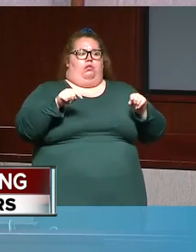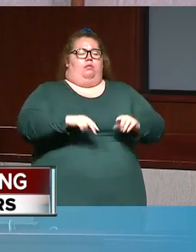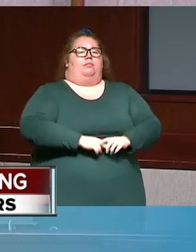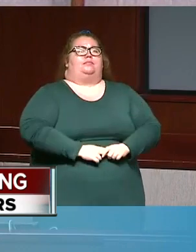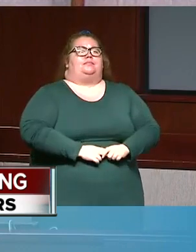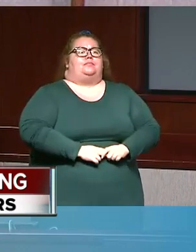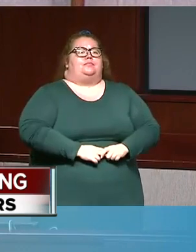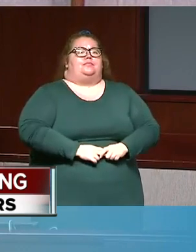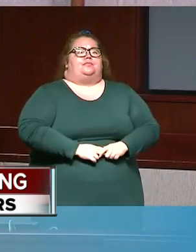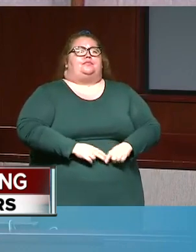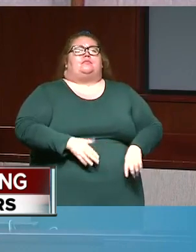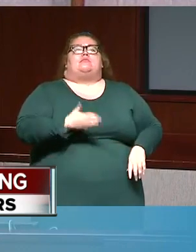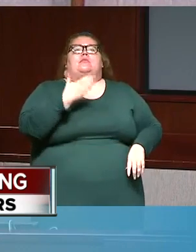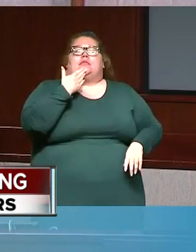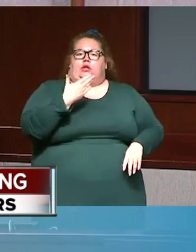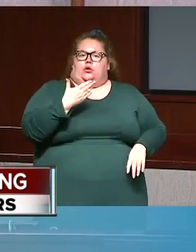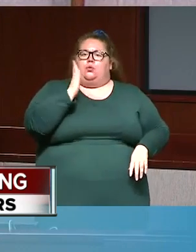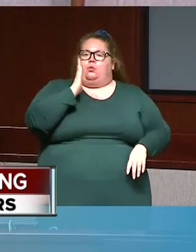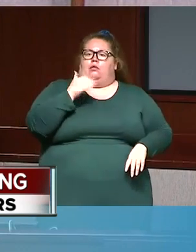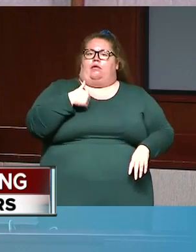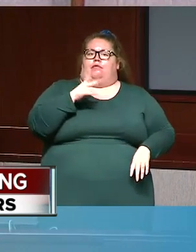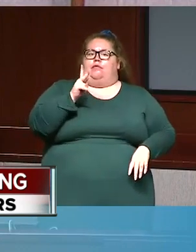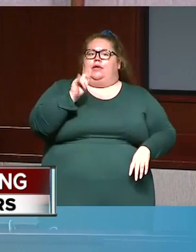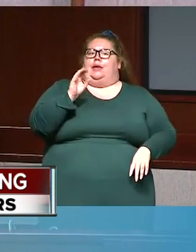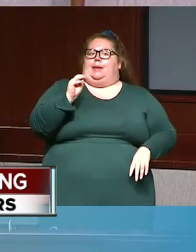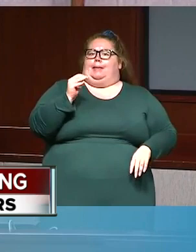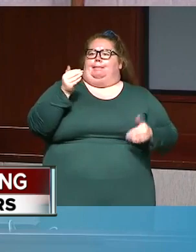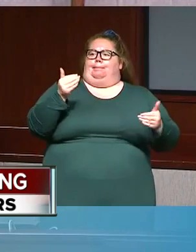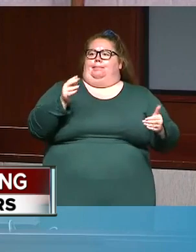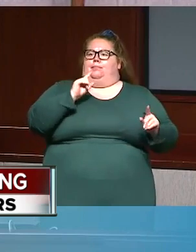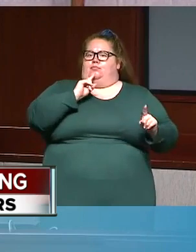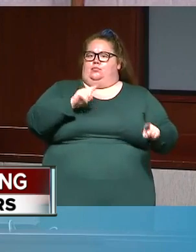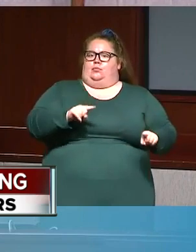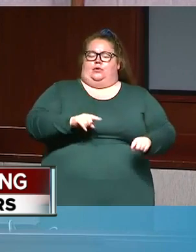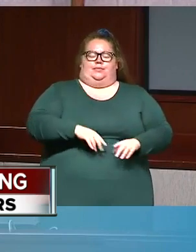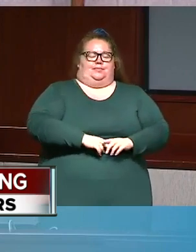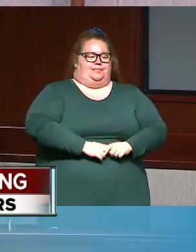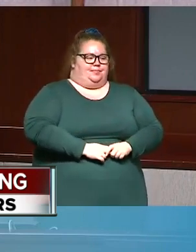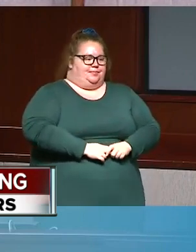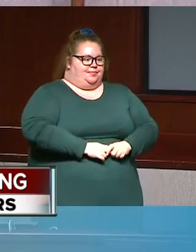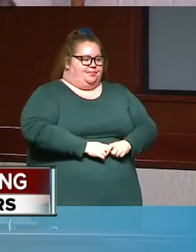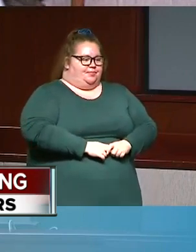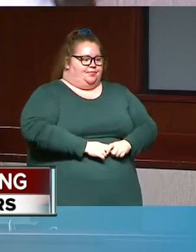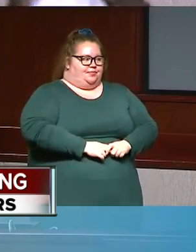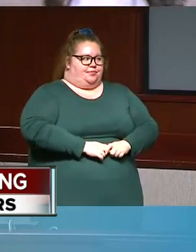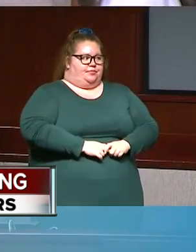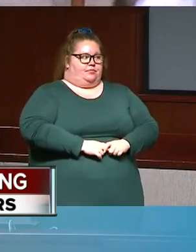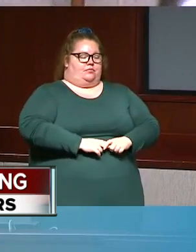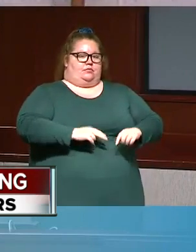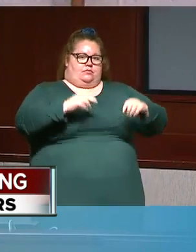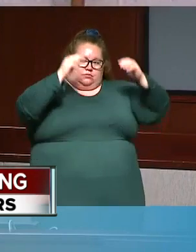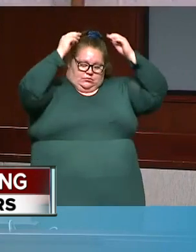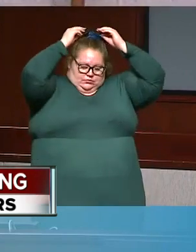Thanks, Ralph. I think we're going to have Kim respond to your question. Give us just 1 second.